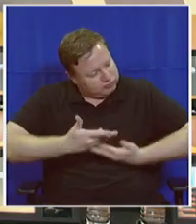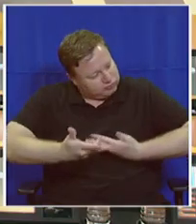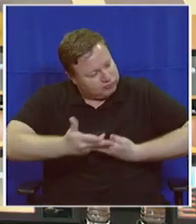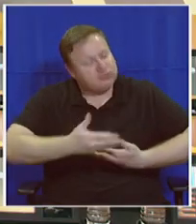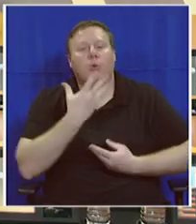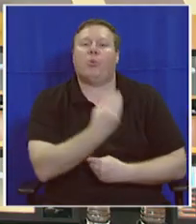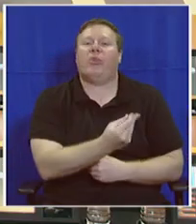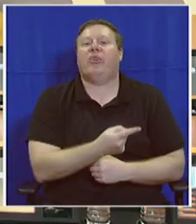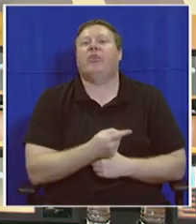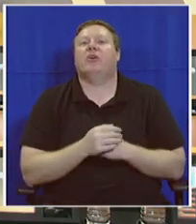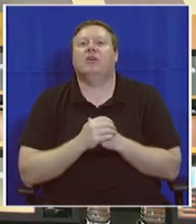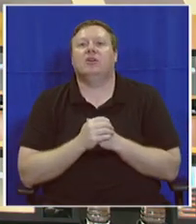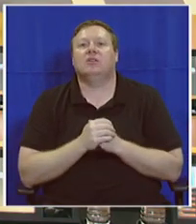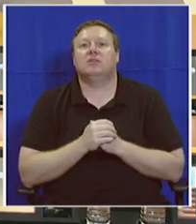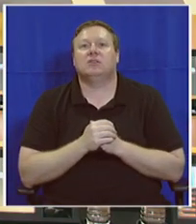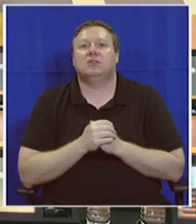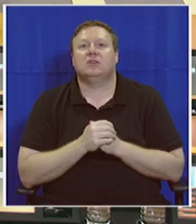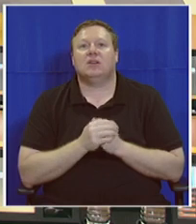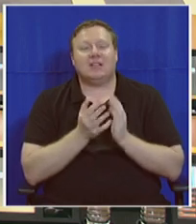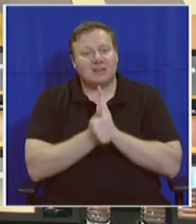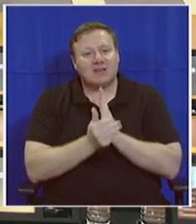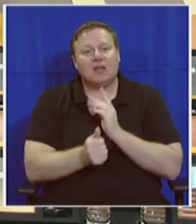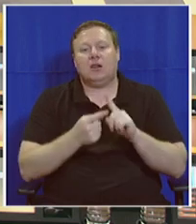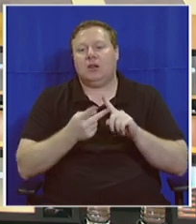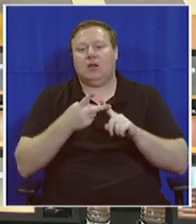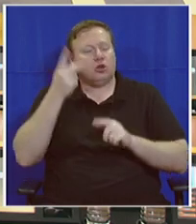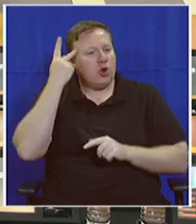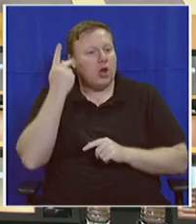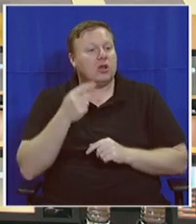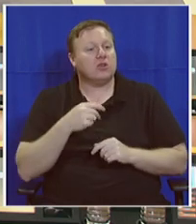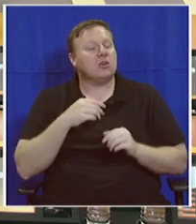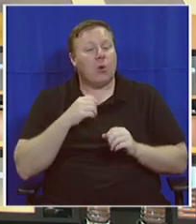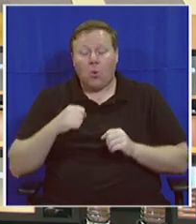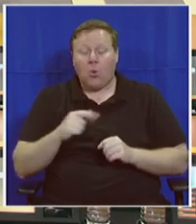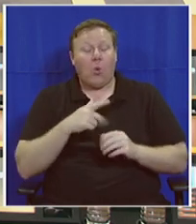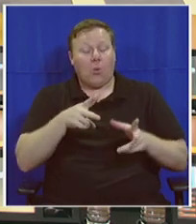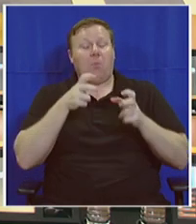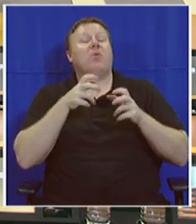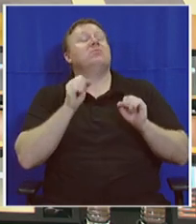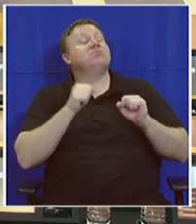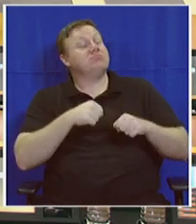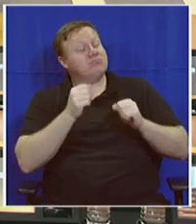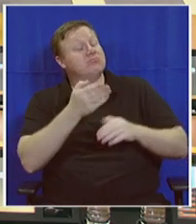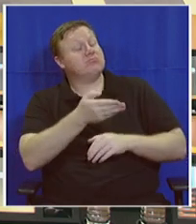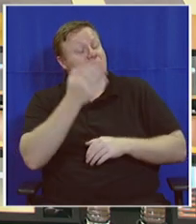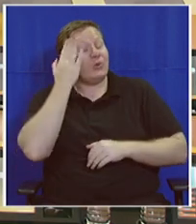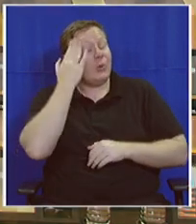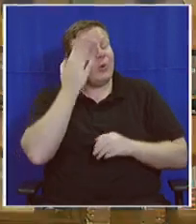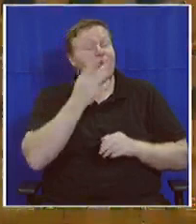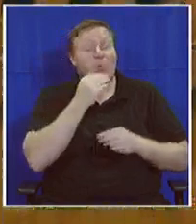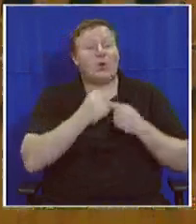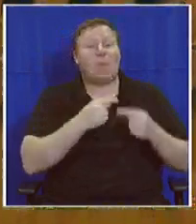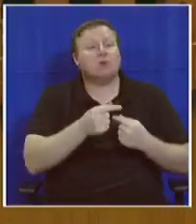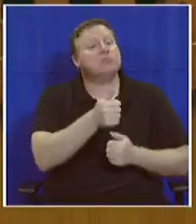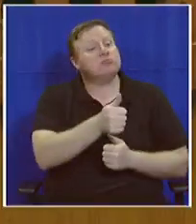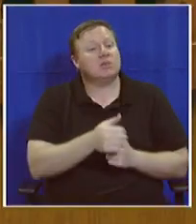her. Her skill and knowledge were acknowledged and recognized by her peers, who elected her